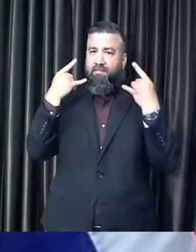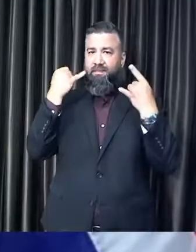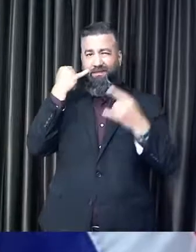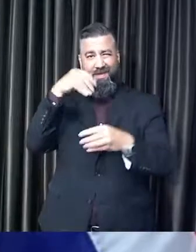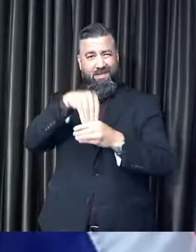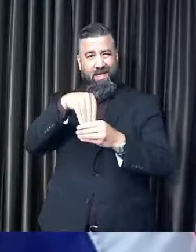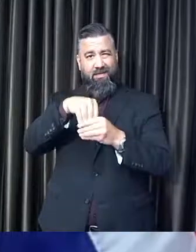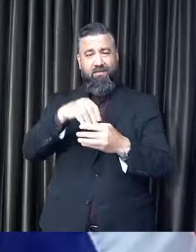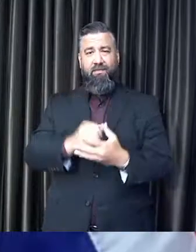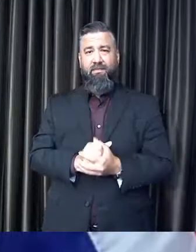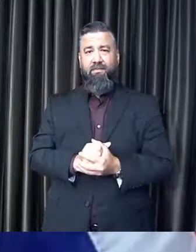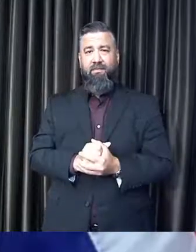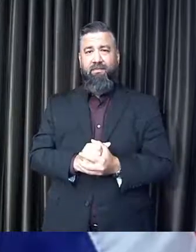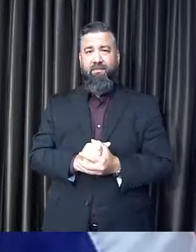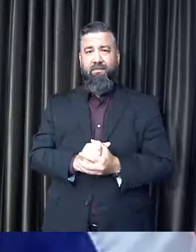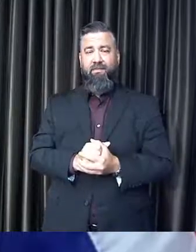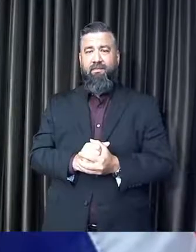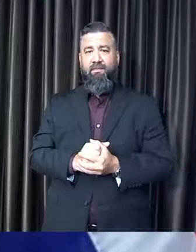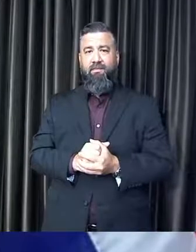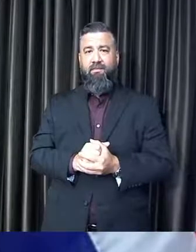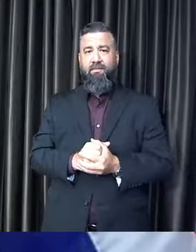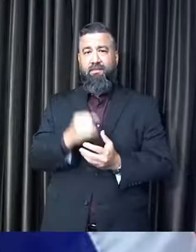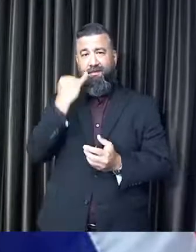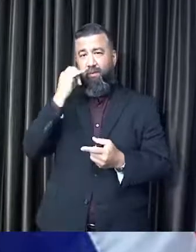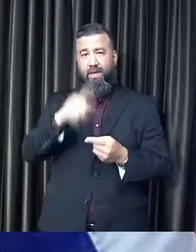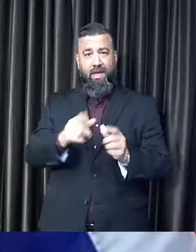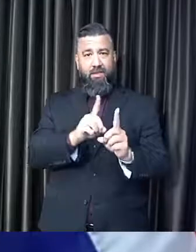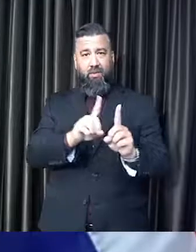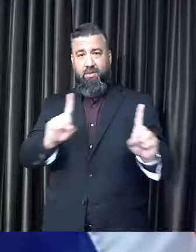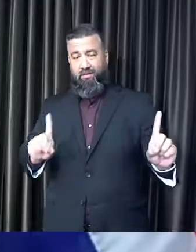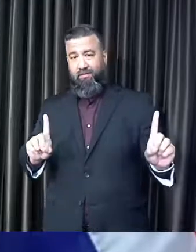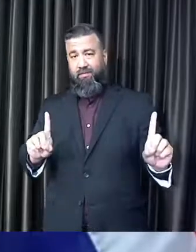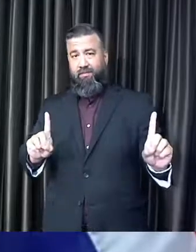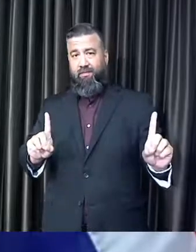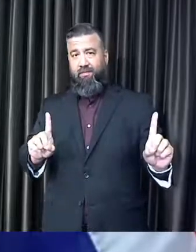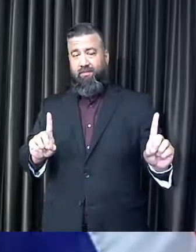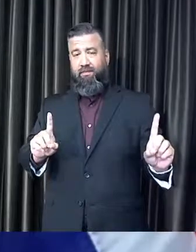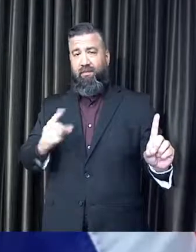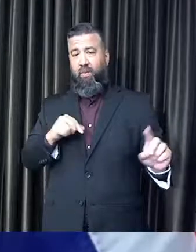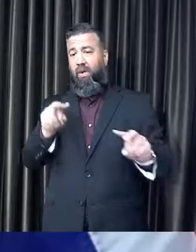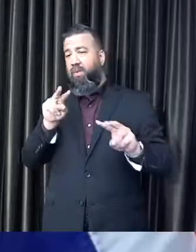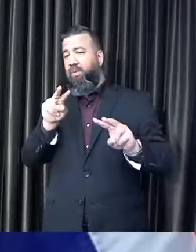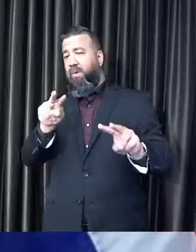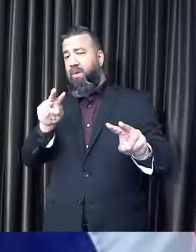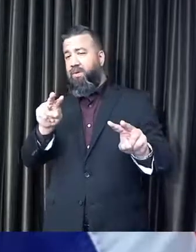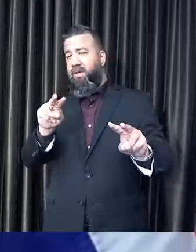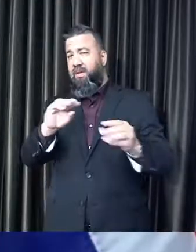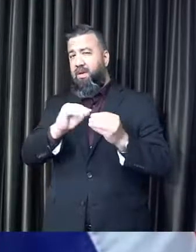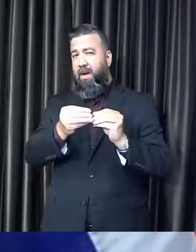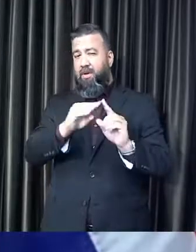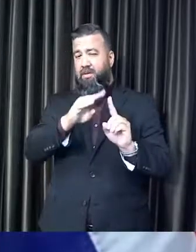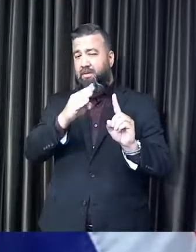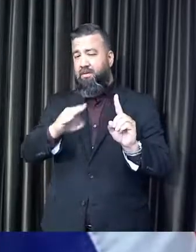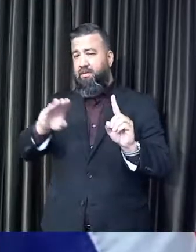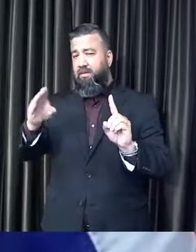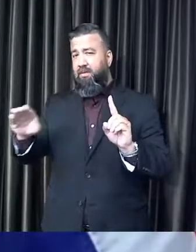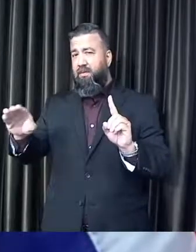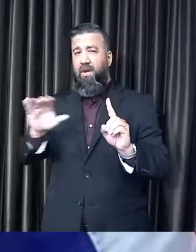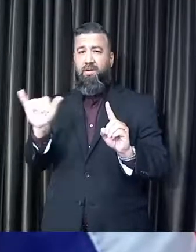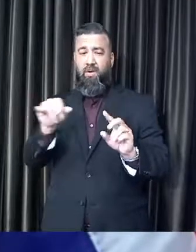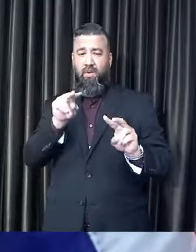indoors and not able to socially distance. We are watching closely the developing